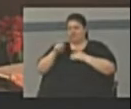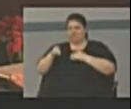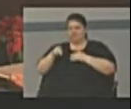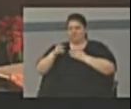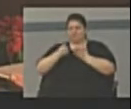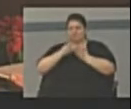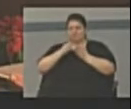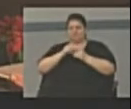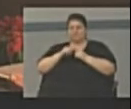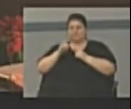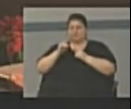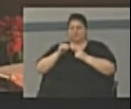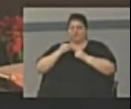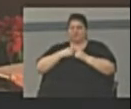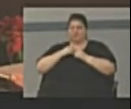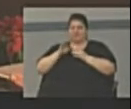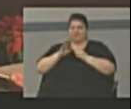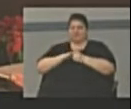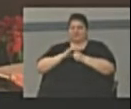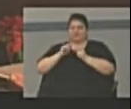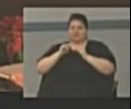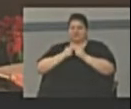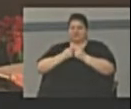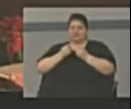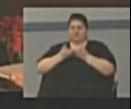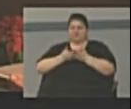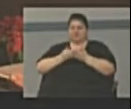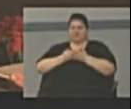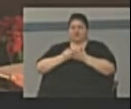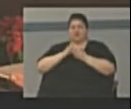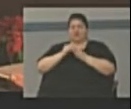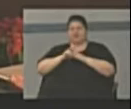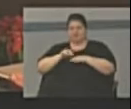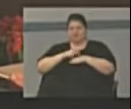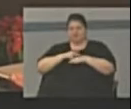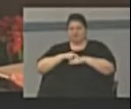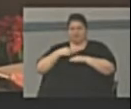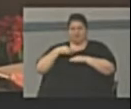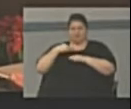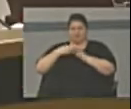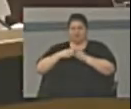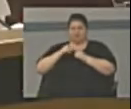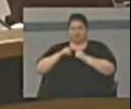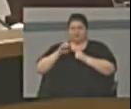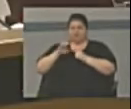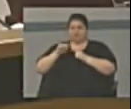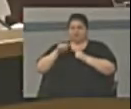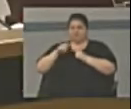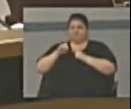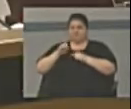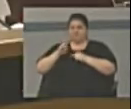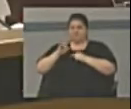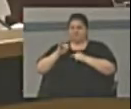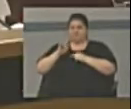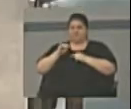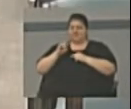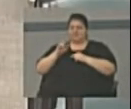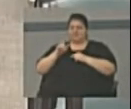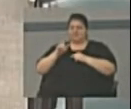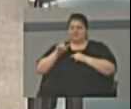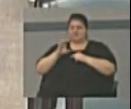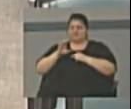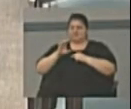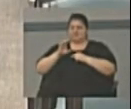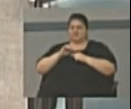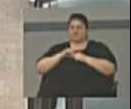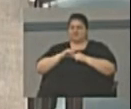do have our full team here. Of course, I have the applicant representatives from Baldwin LLC and Patriot Realty, Leif Wayne